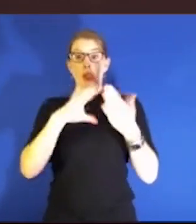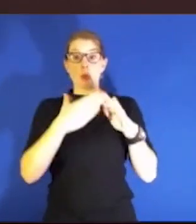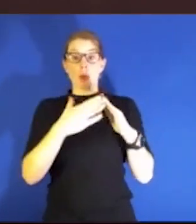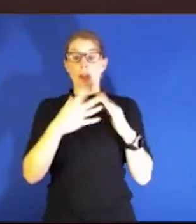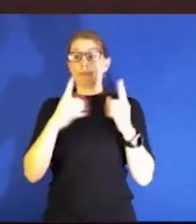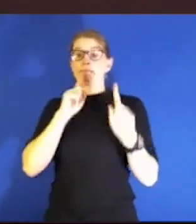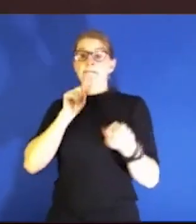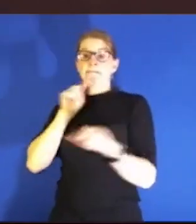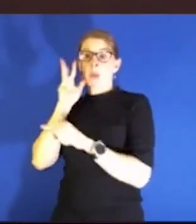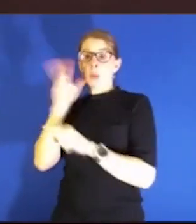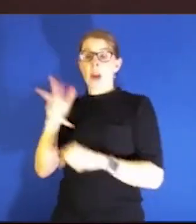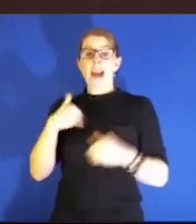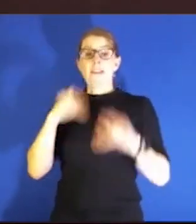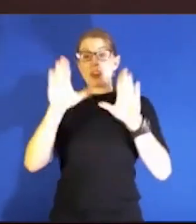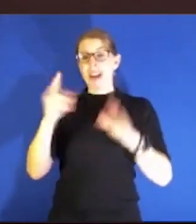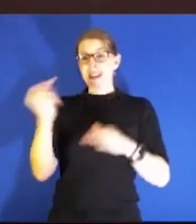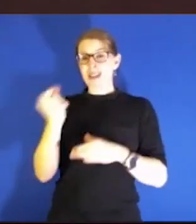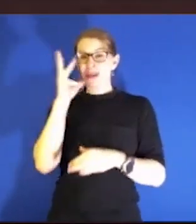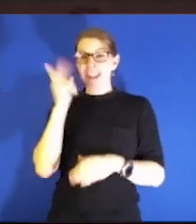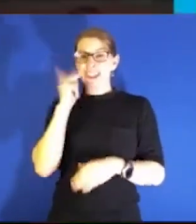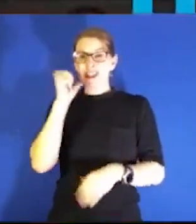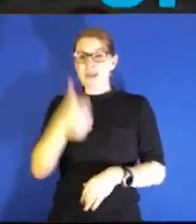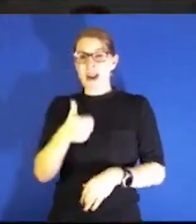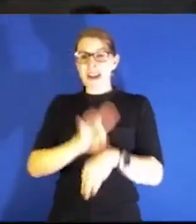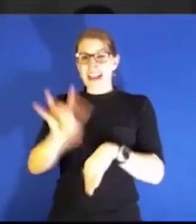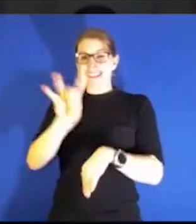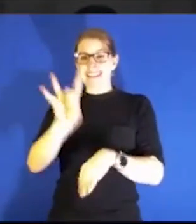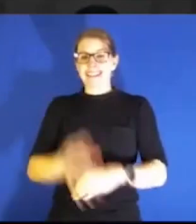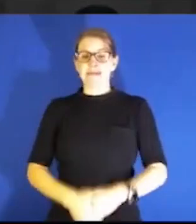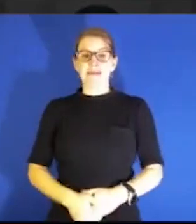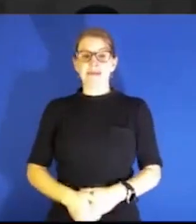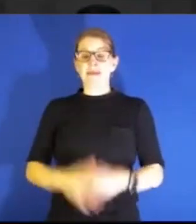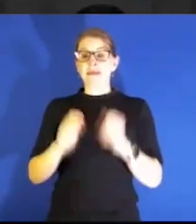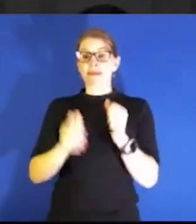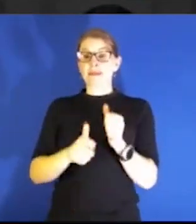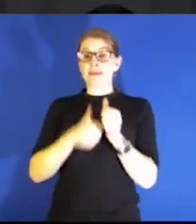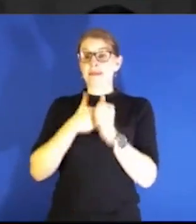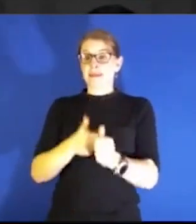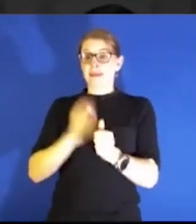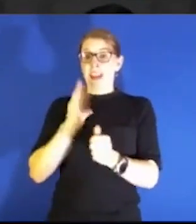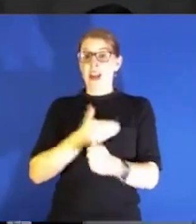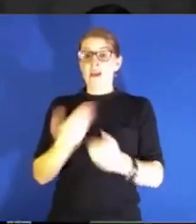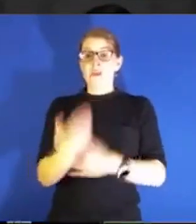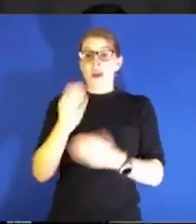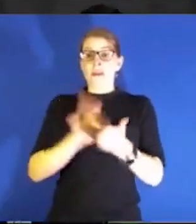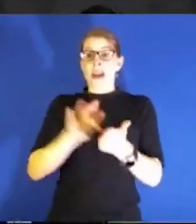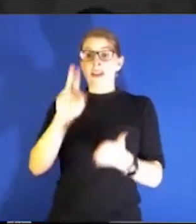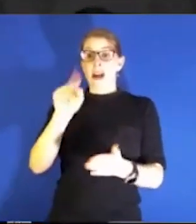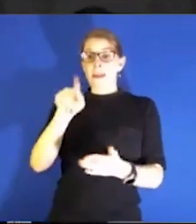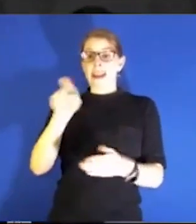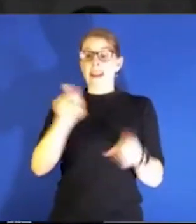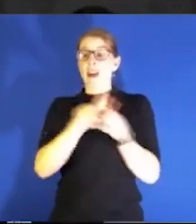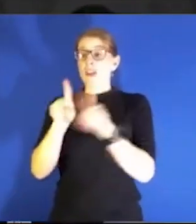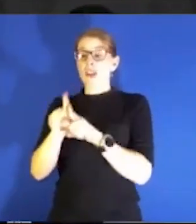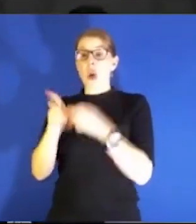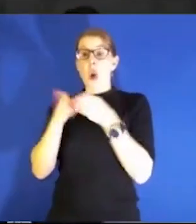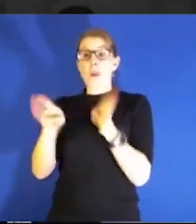great Tuesday. We'll see you tomorrow here at 8 o'clock. Subscribe to our morning medical update and open mics